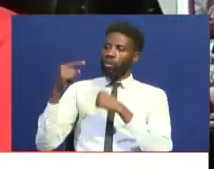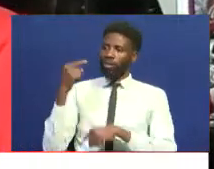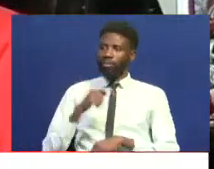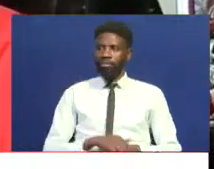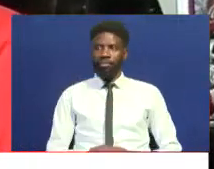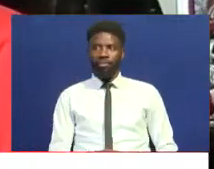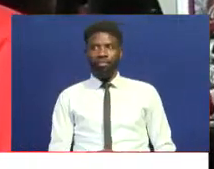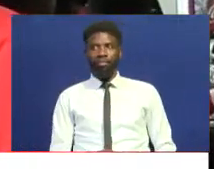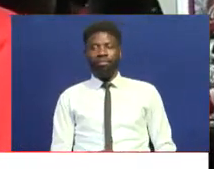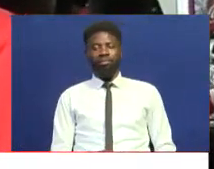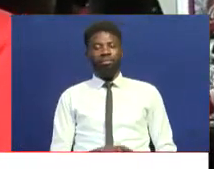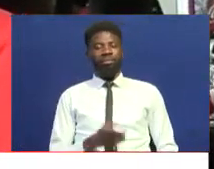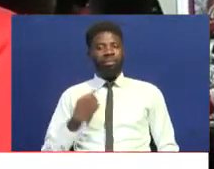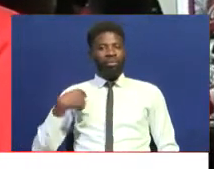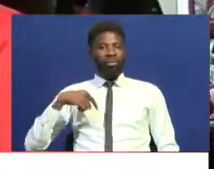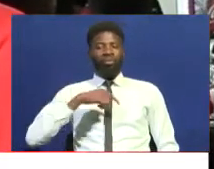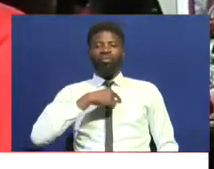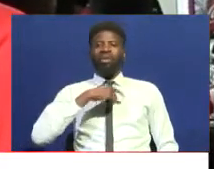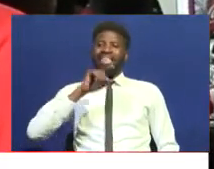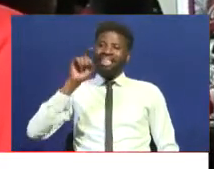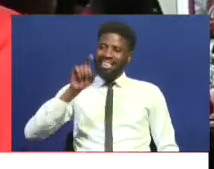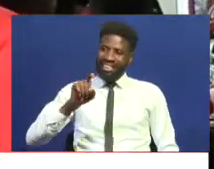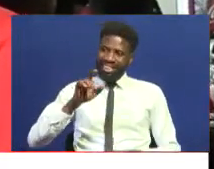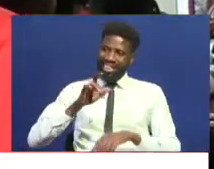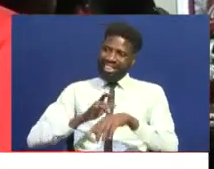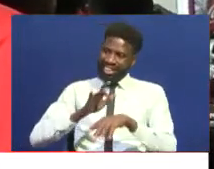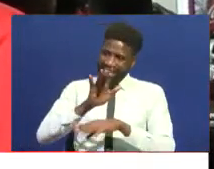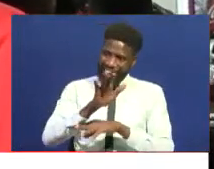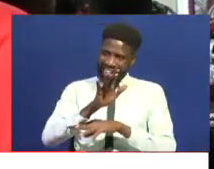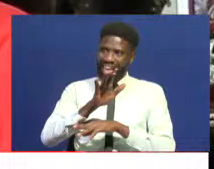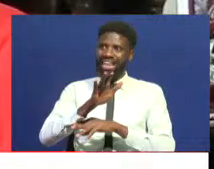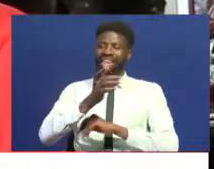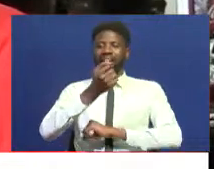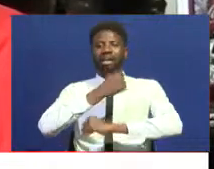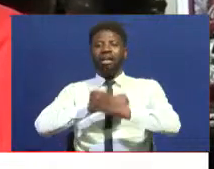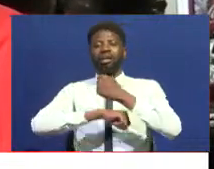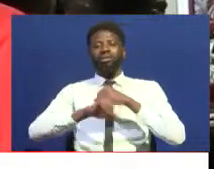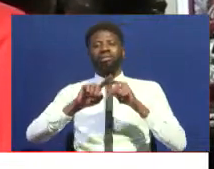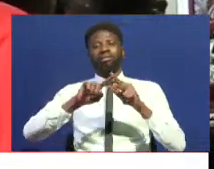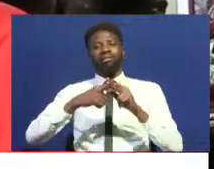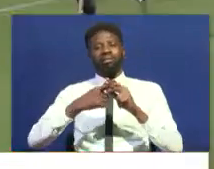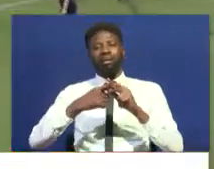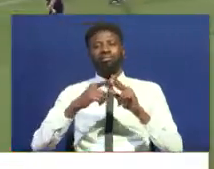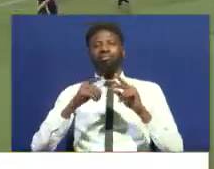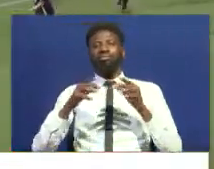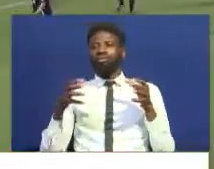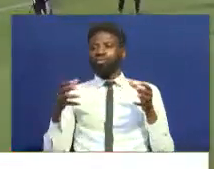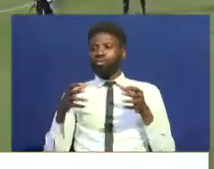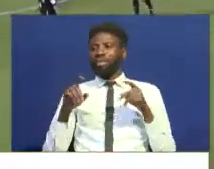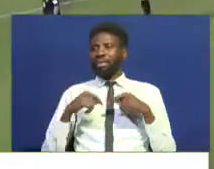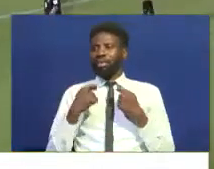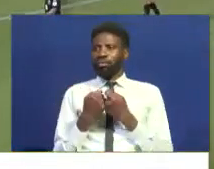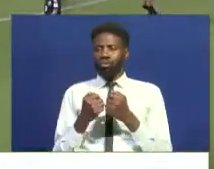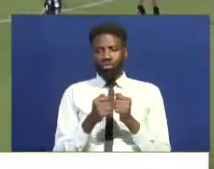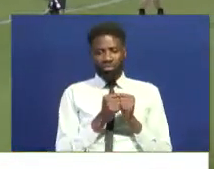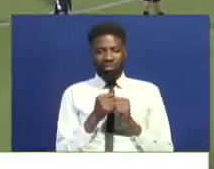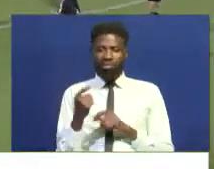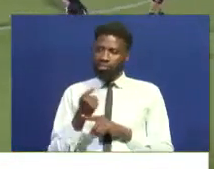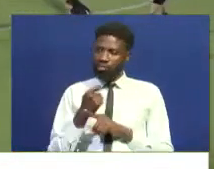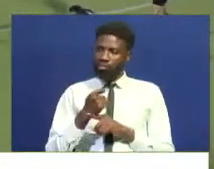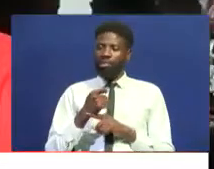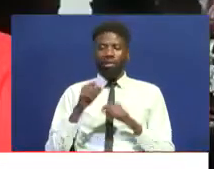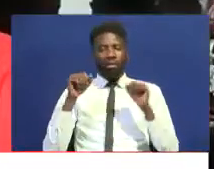Na maybe tutafika mahali penye tunaweza kaa sisi sote as a team tukae hapo hivyo tukifanya zoezi. At least sahi